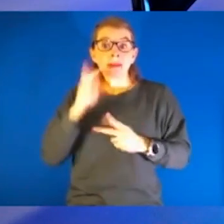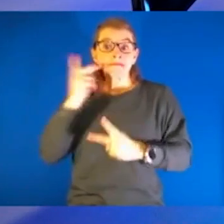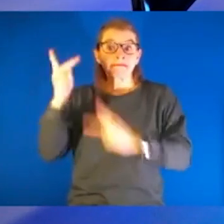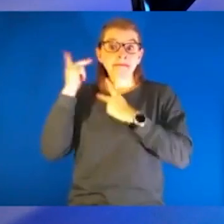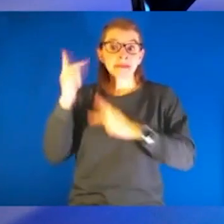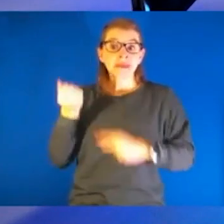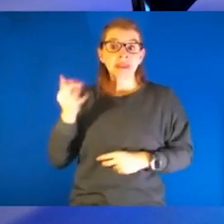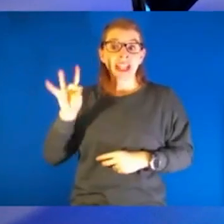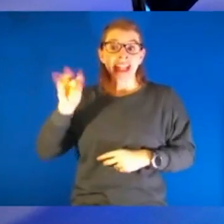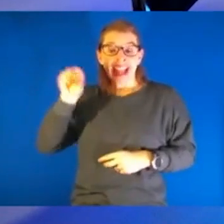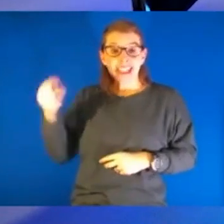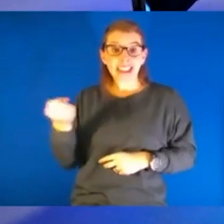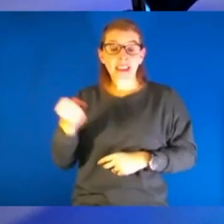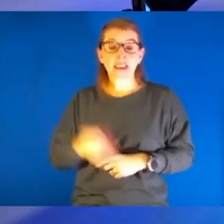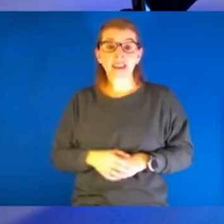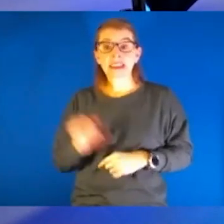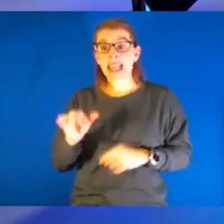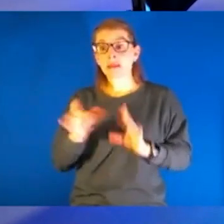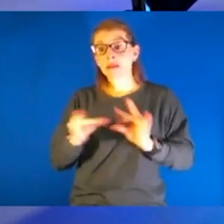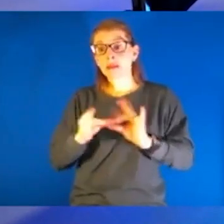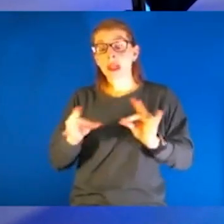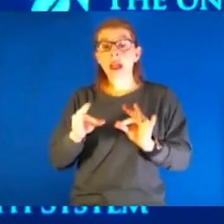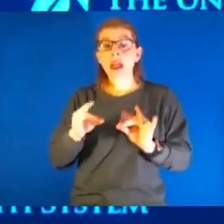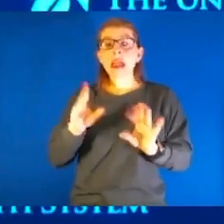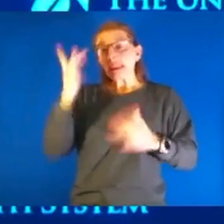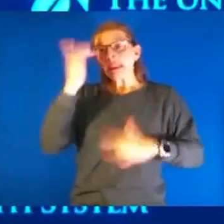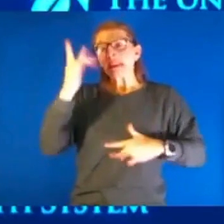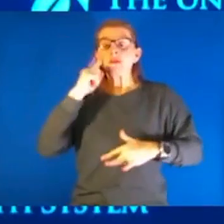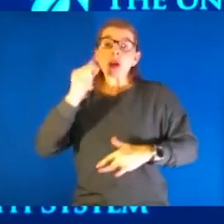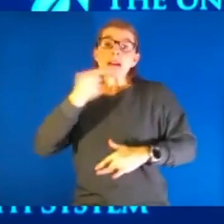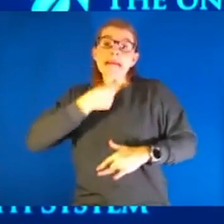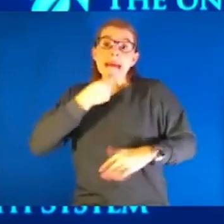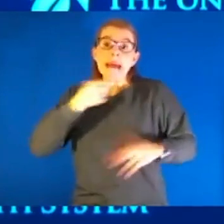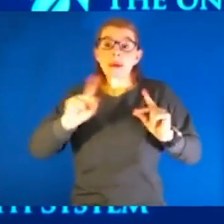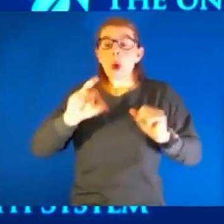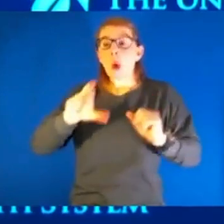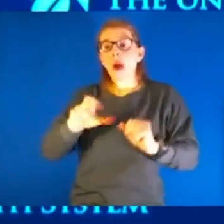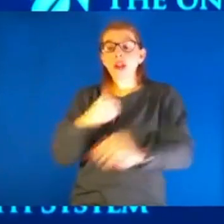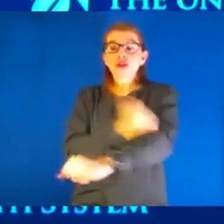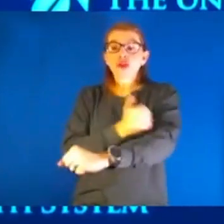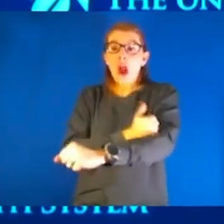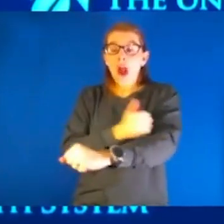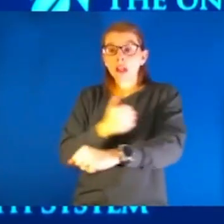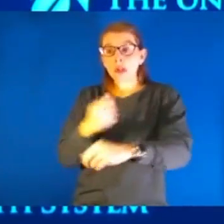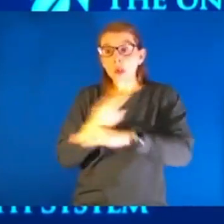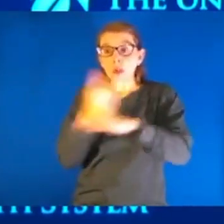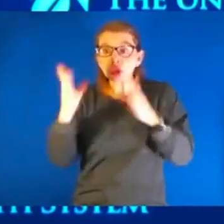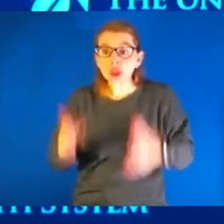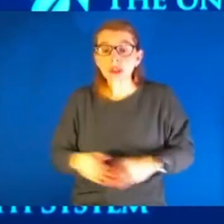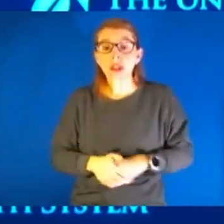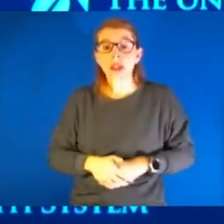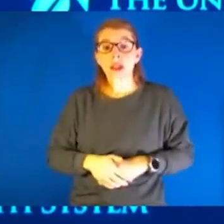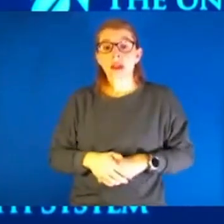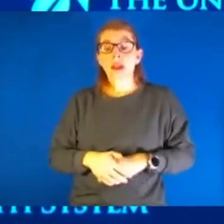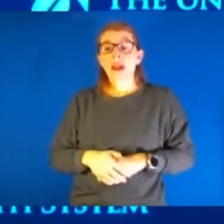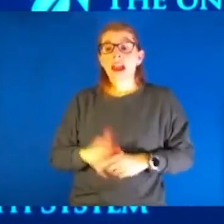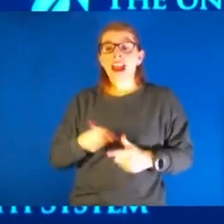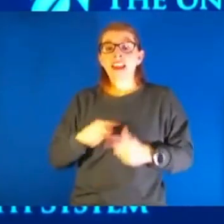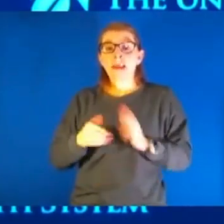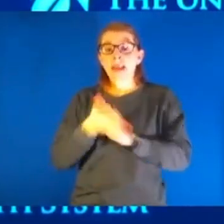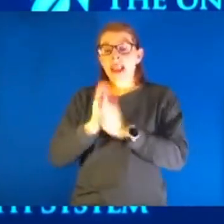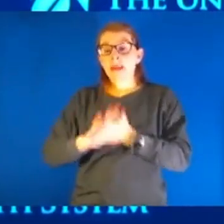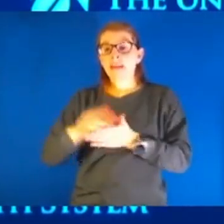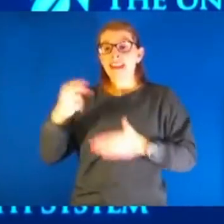similar refrains. It's a disease of gay people. It's a disease of drug abusers. And suddenly it became a disease of hemophiliacs because of blood